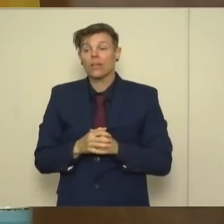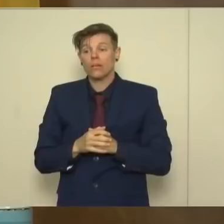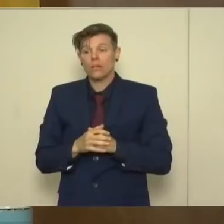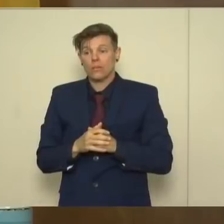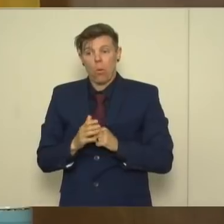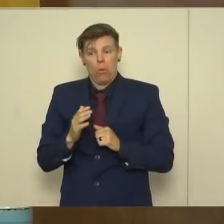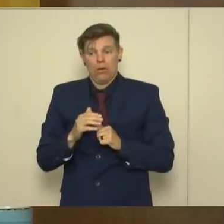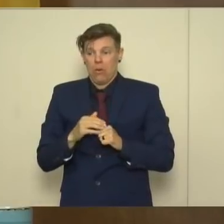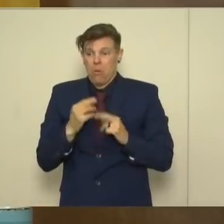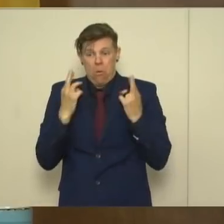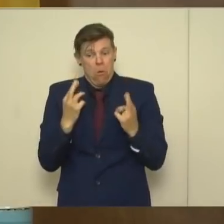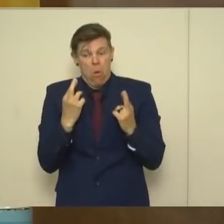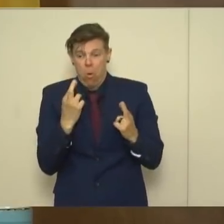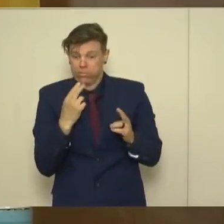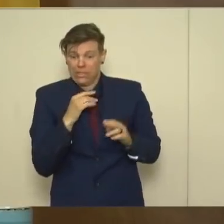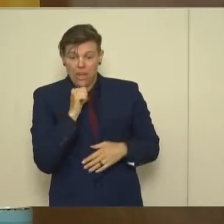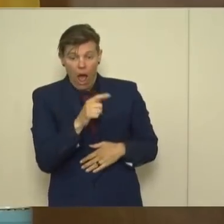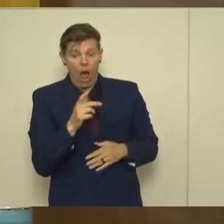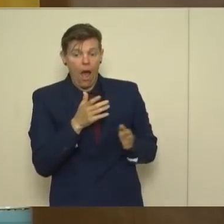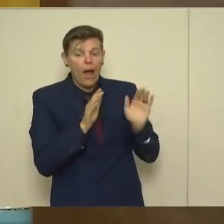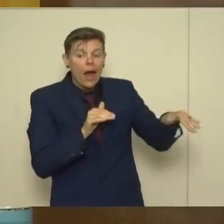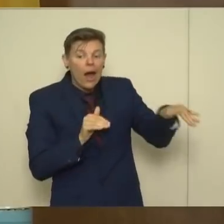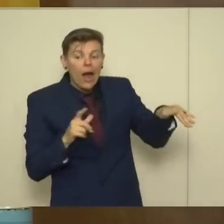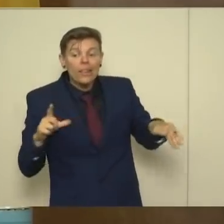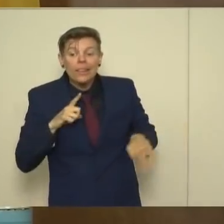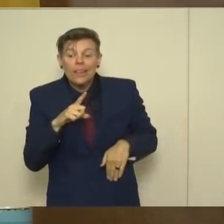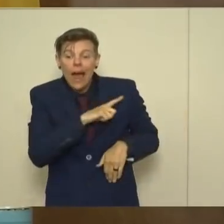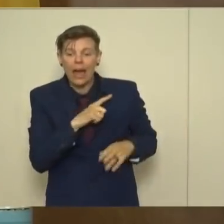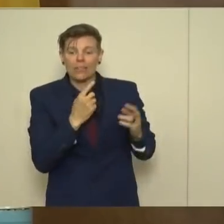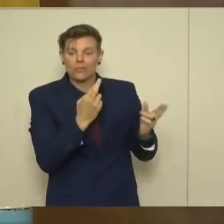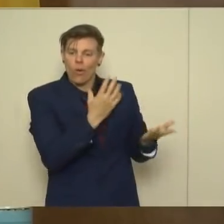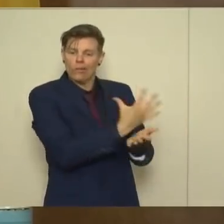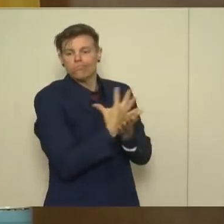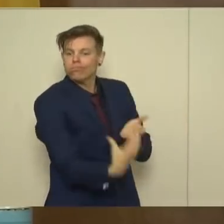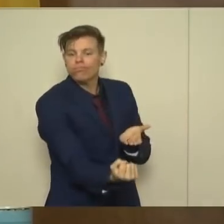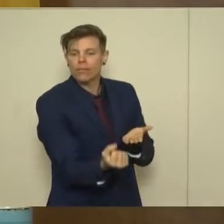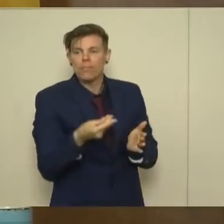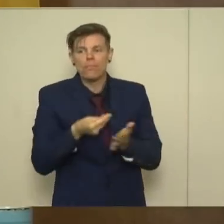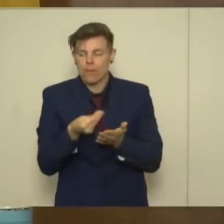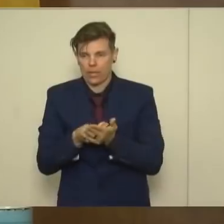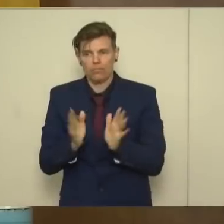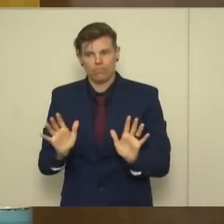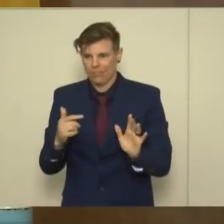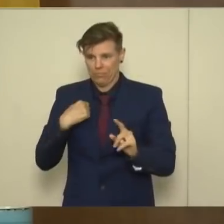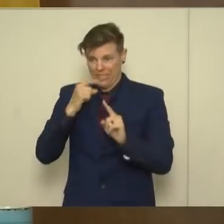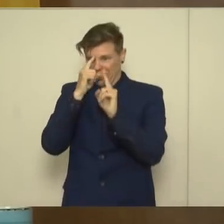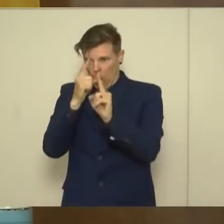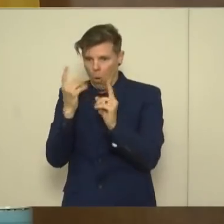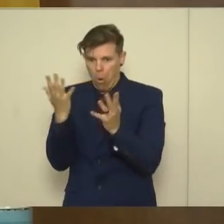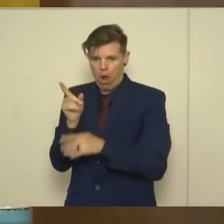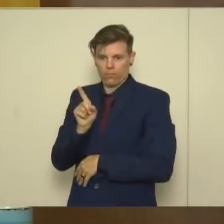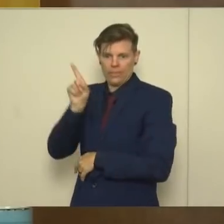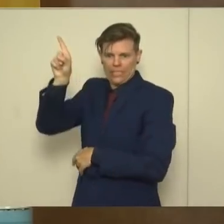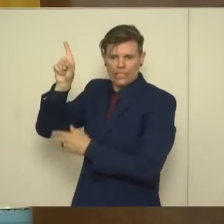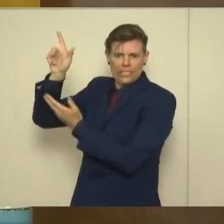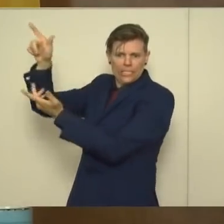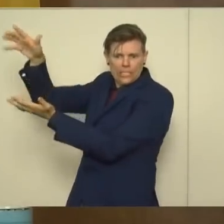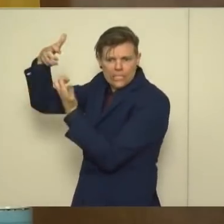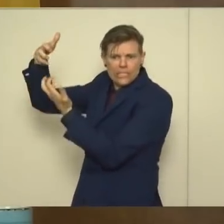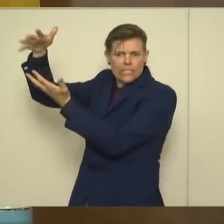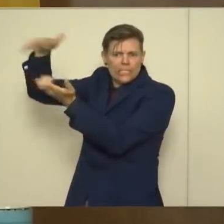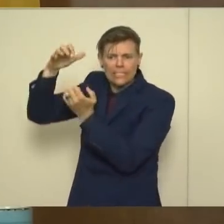zero, that we'll have mechanisms to bring additional revenue into the state, and that the federal government will, in fact, at